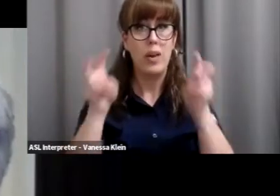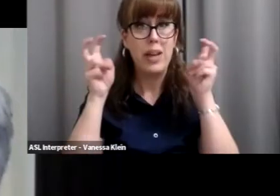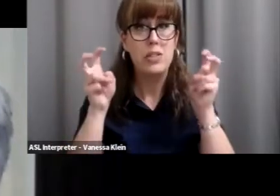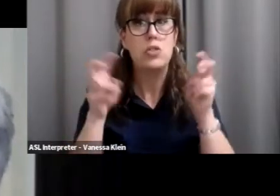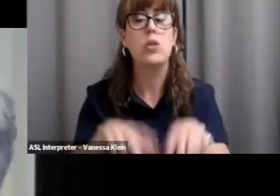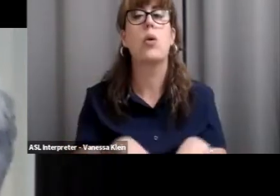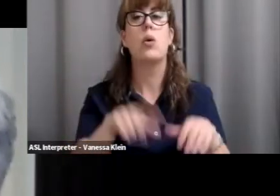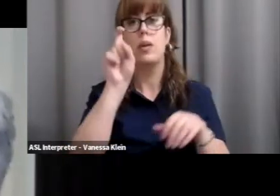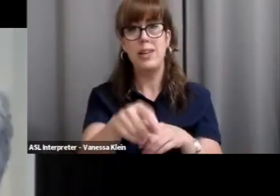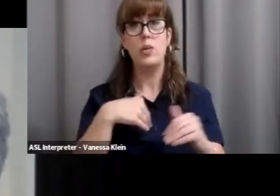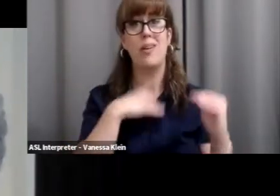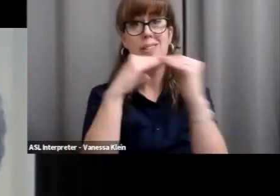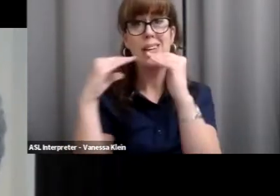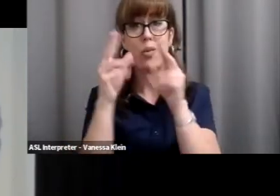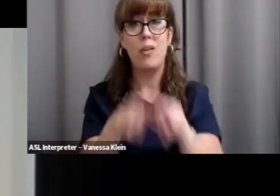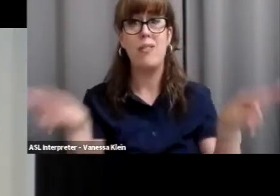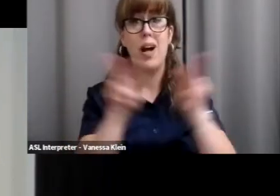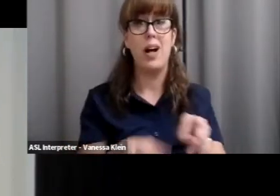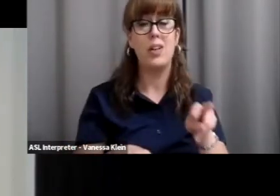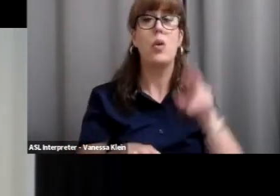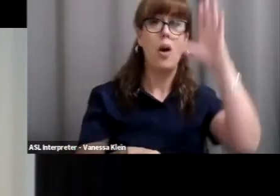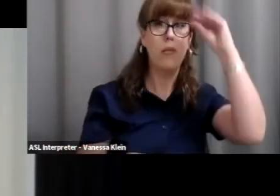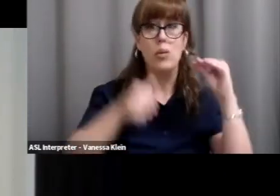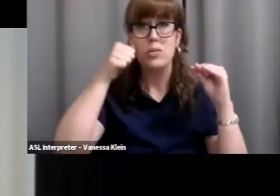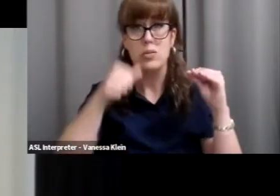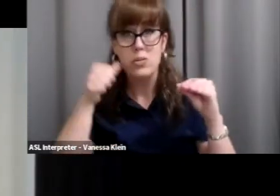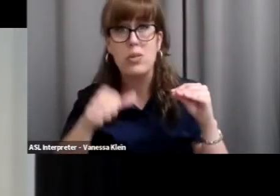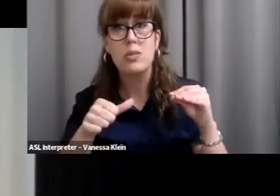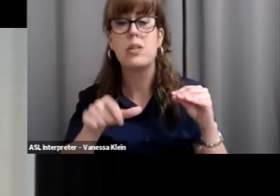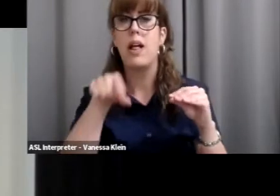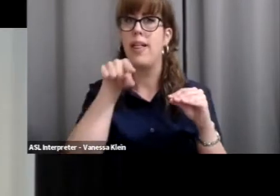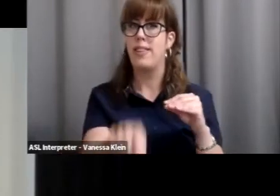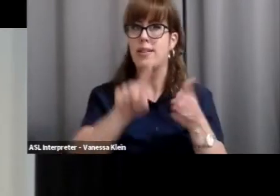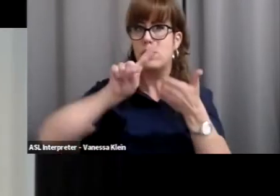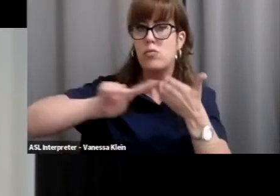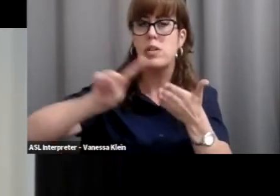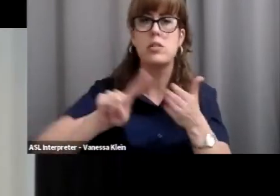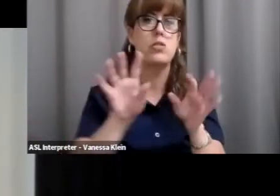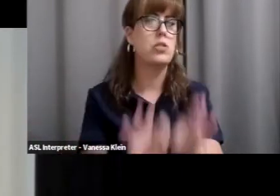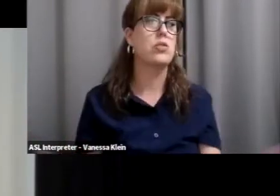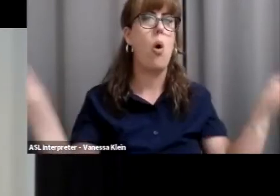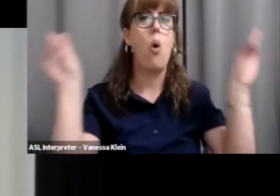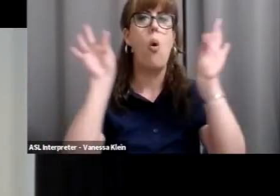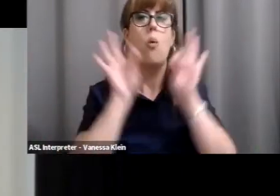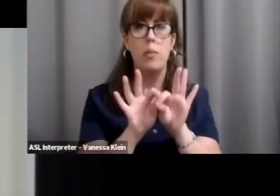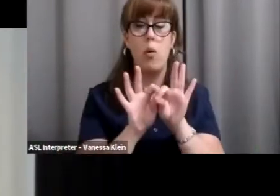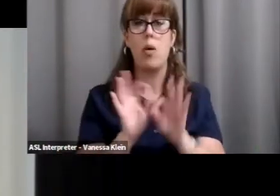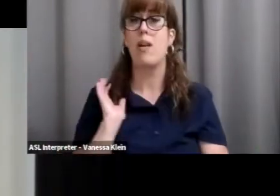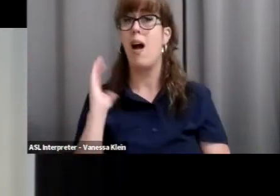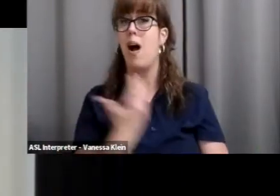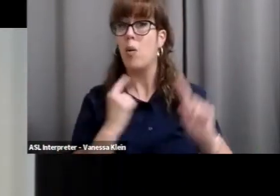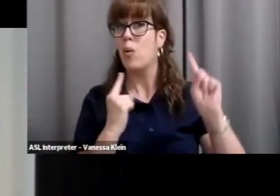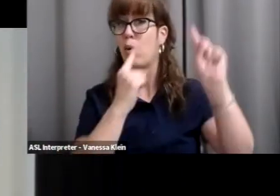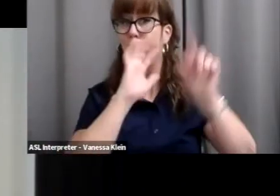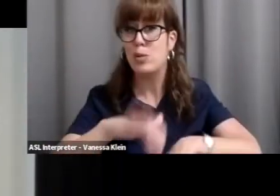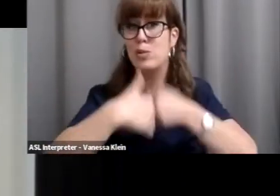is really important. In our quest to challenge gender biases and promote equality, it is important that